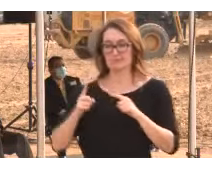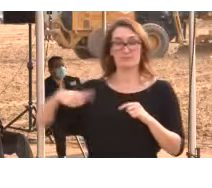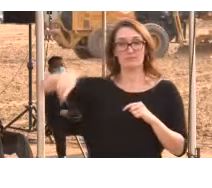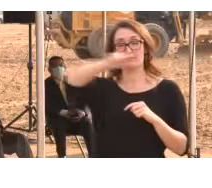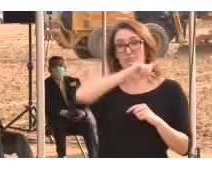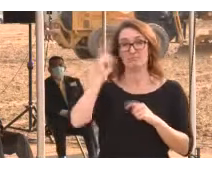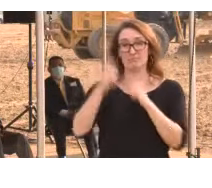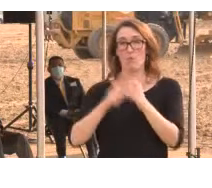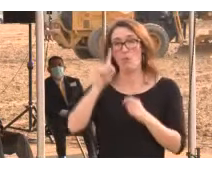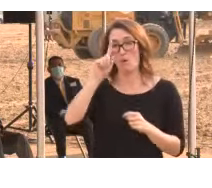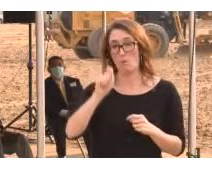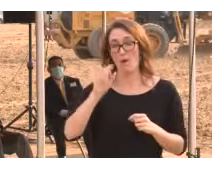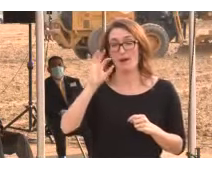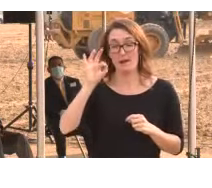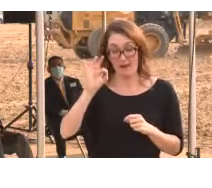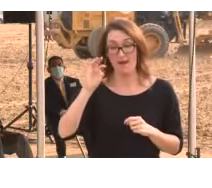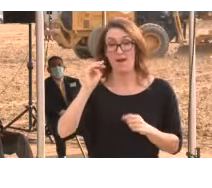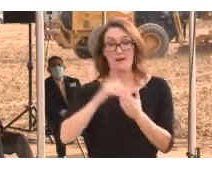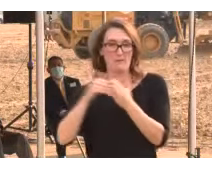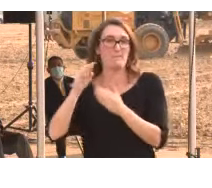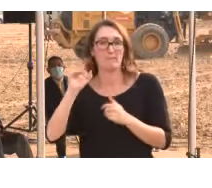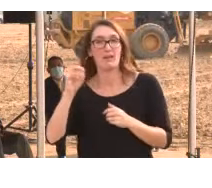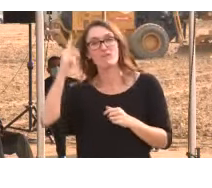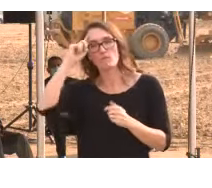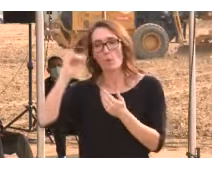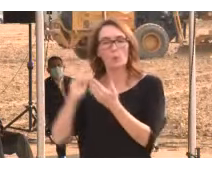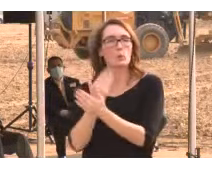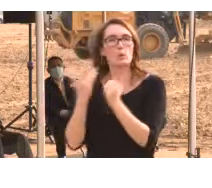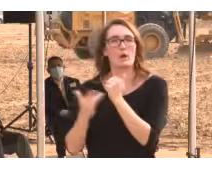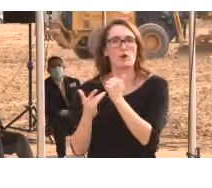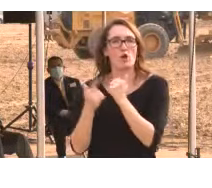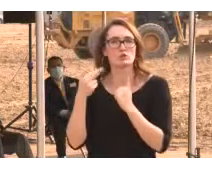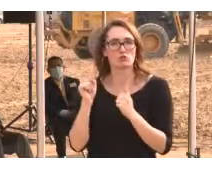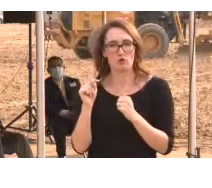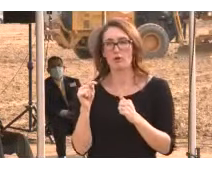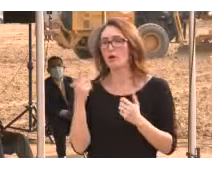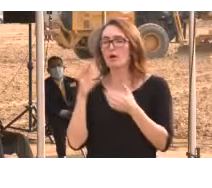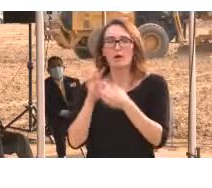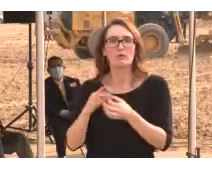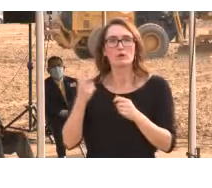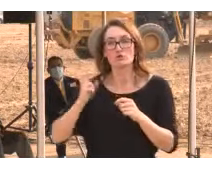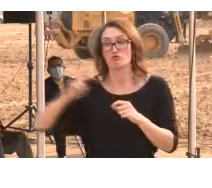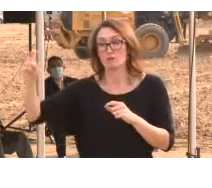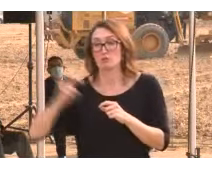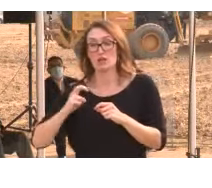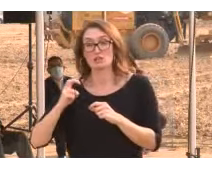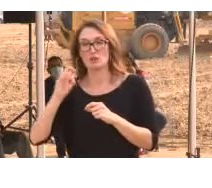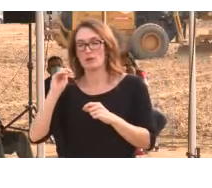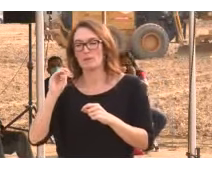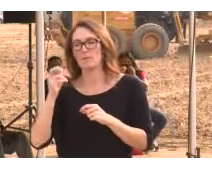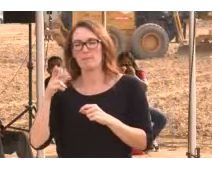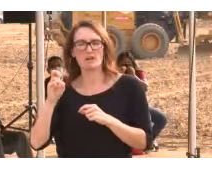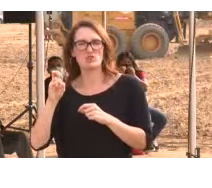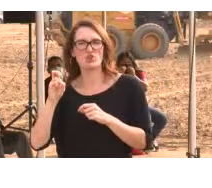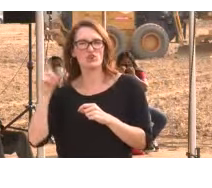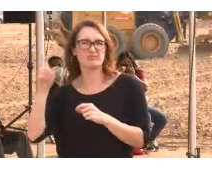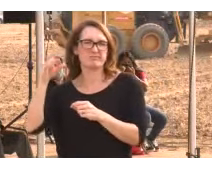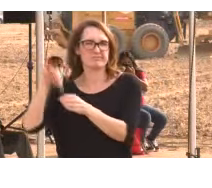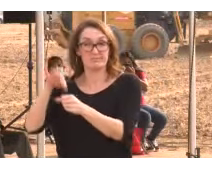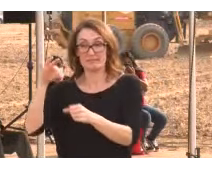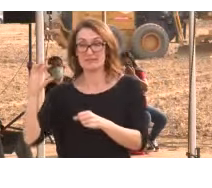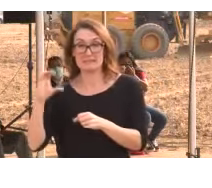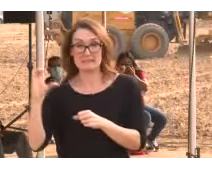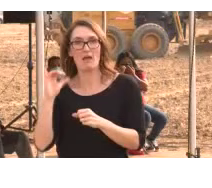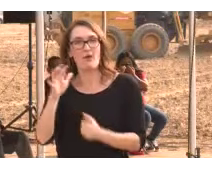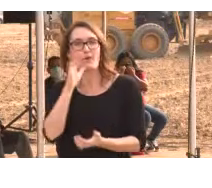providing $1.9 million from the new technology grant funds from Transportation Measure C, which will assist with electric